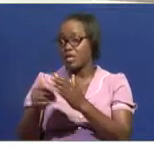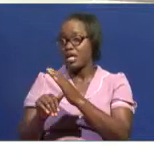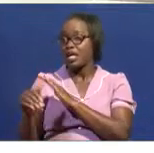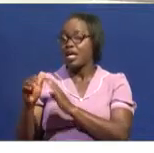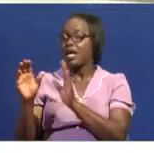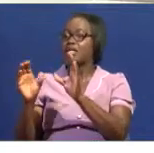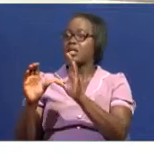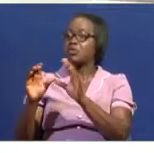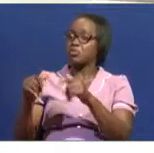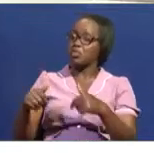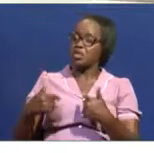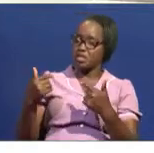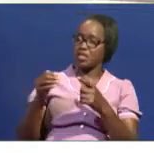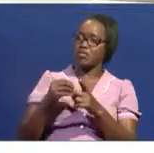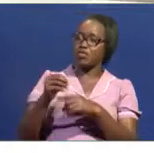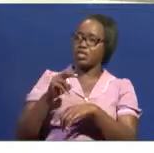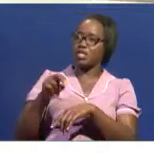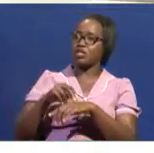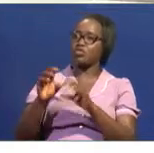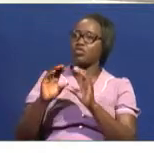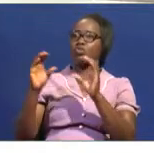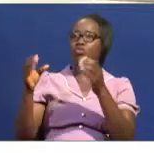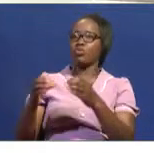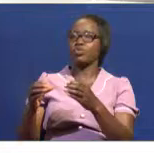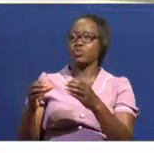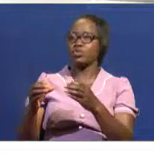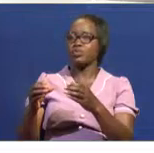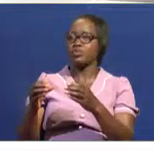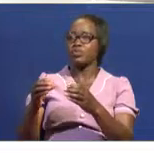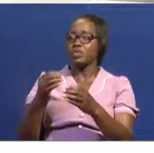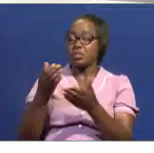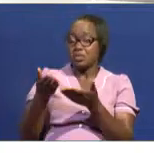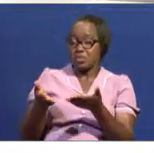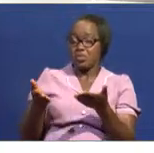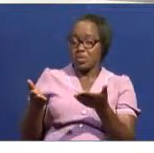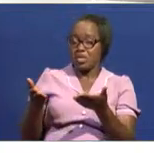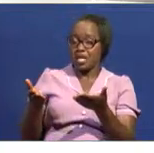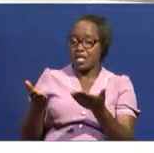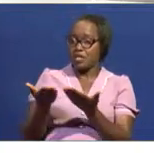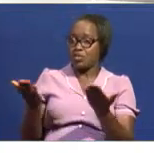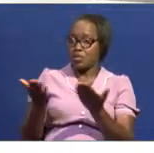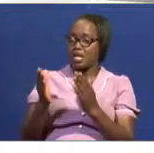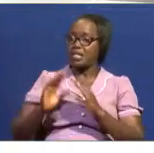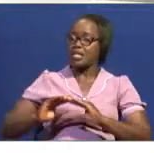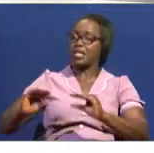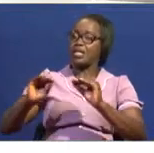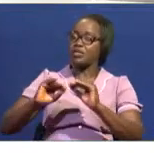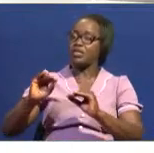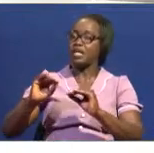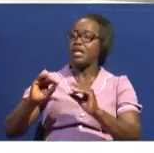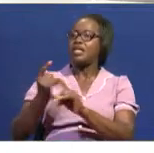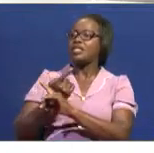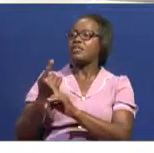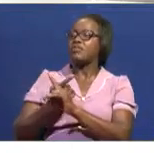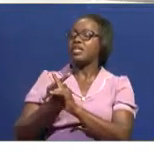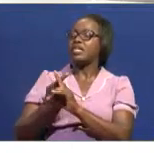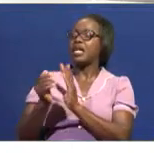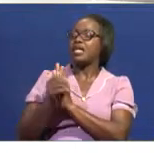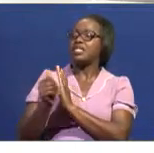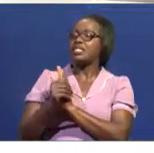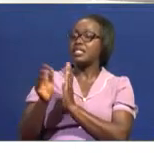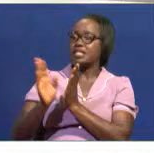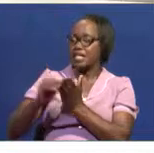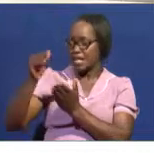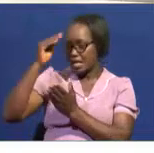a coach, myself or the national coach. So here is where they are actually taught the various skills they need to learn to